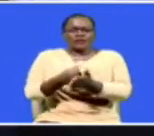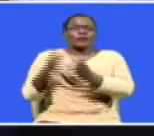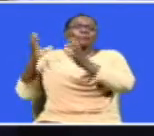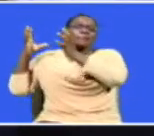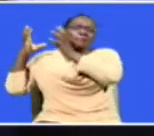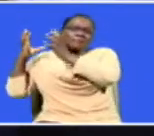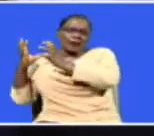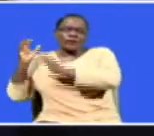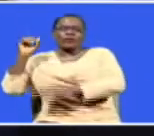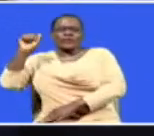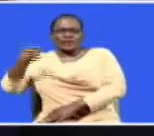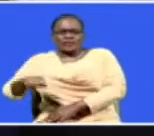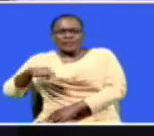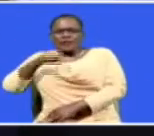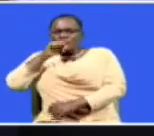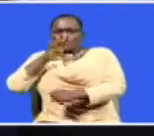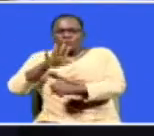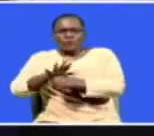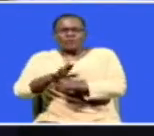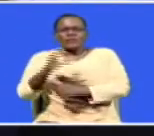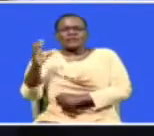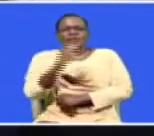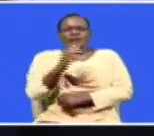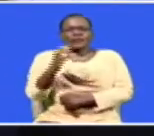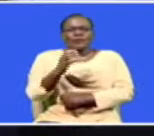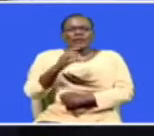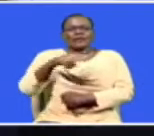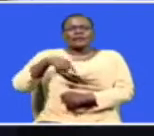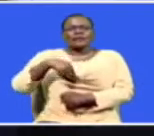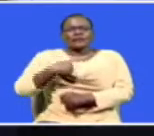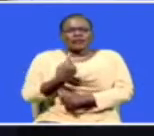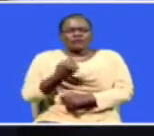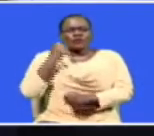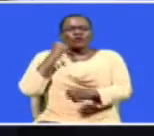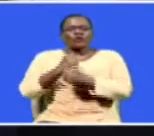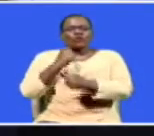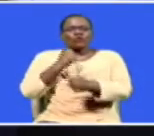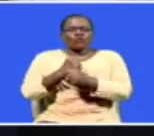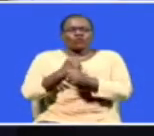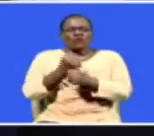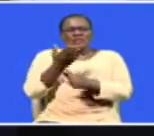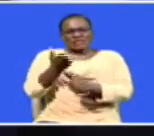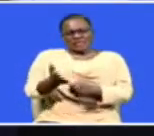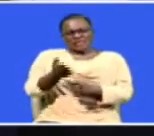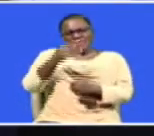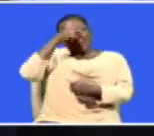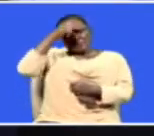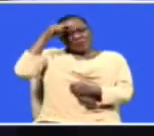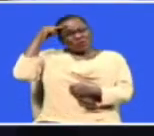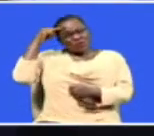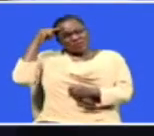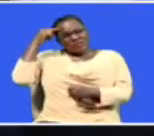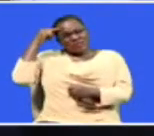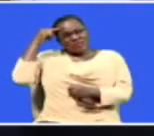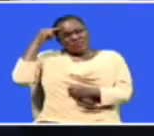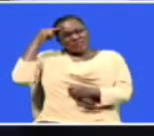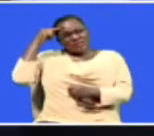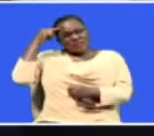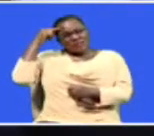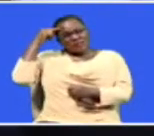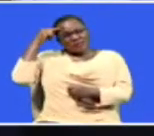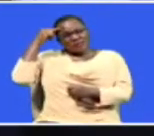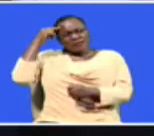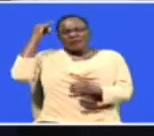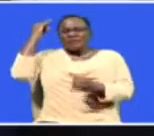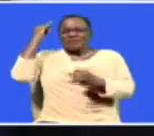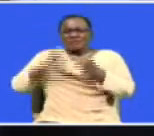burden, and we assure commuters that we are undertaking this fare adjustment as a